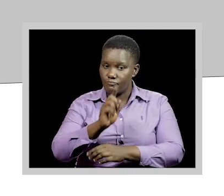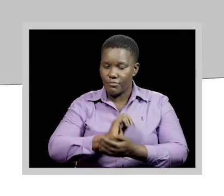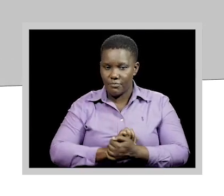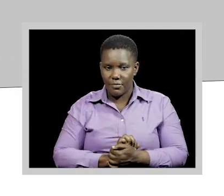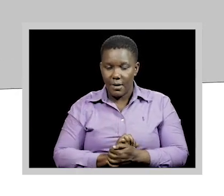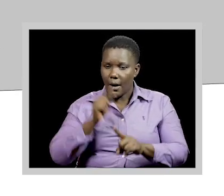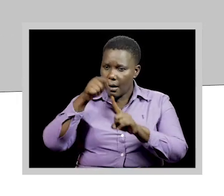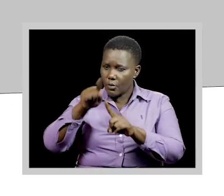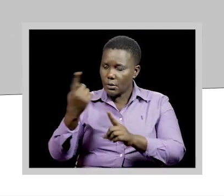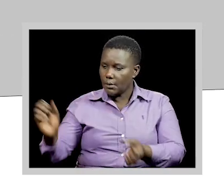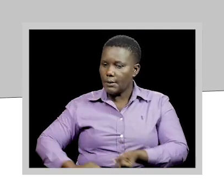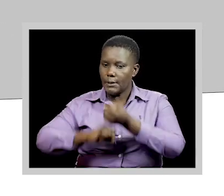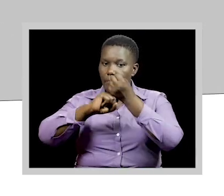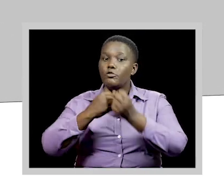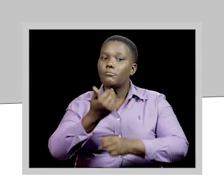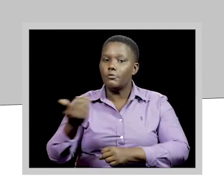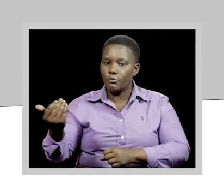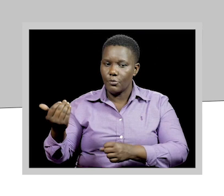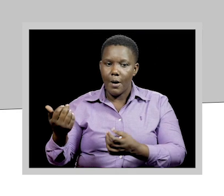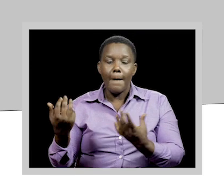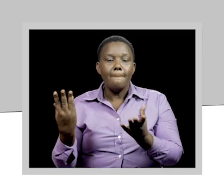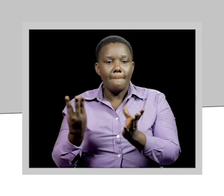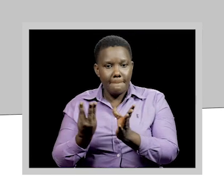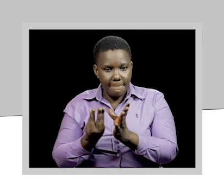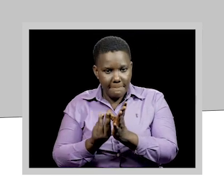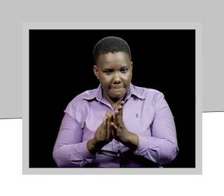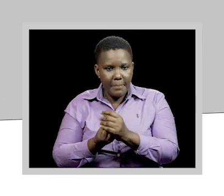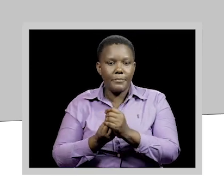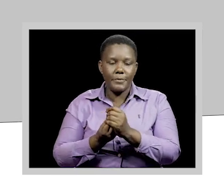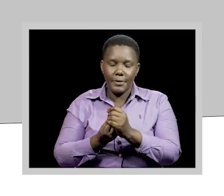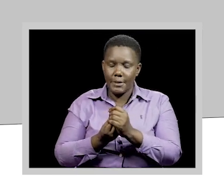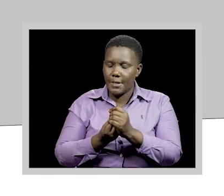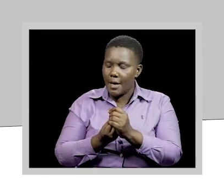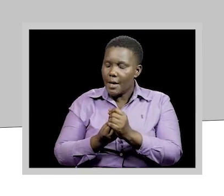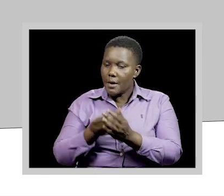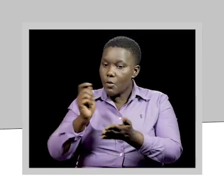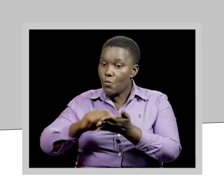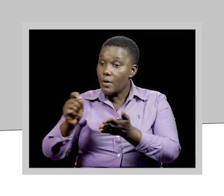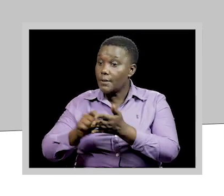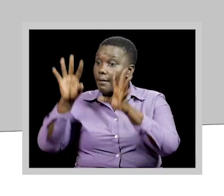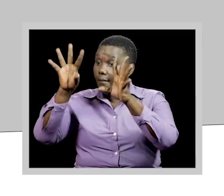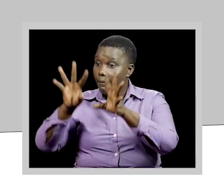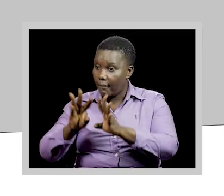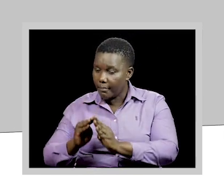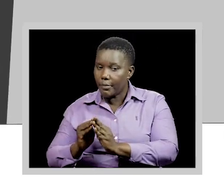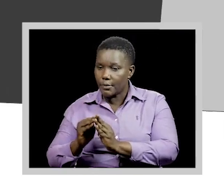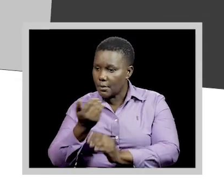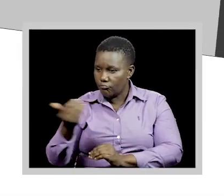Responsible for supporting children, including conducting a social inquiry report.